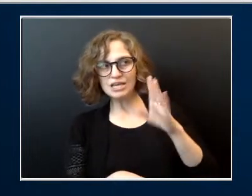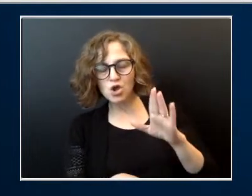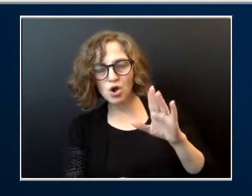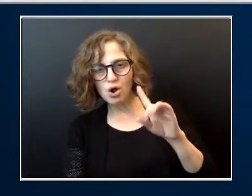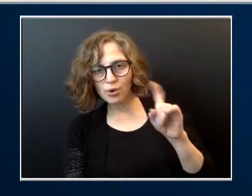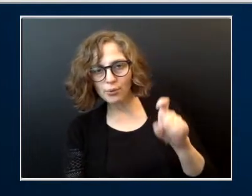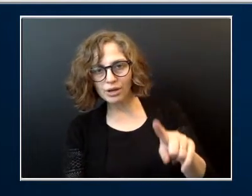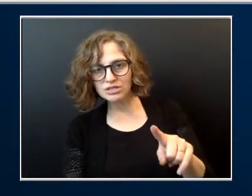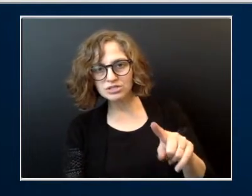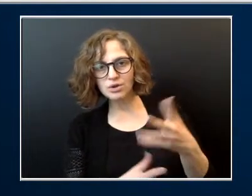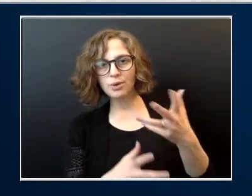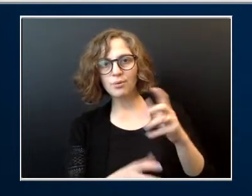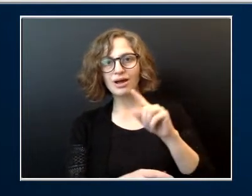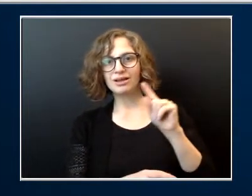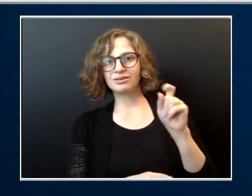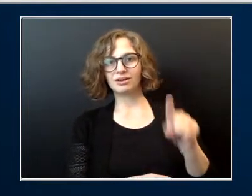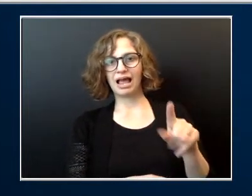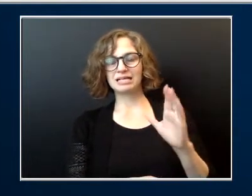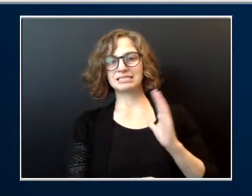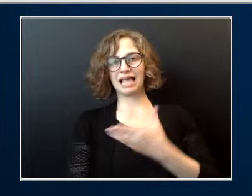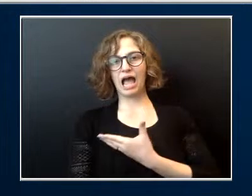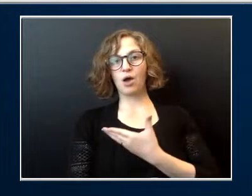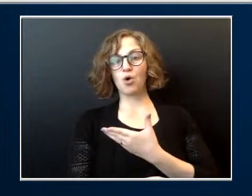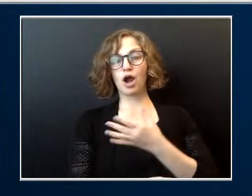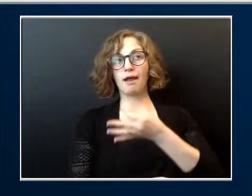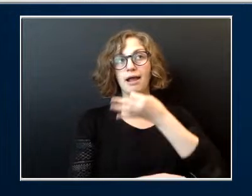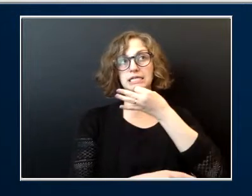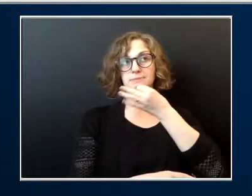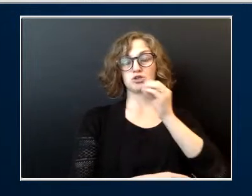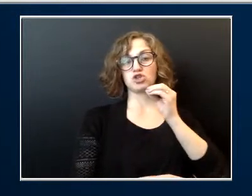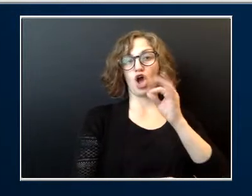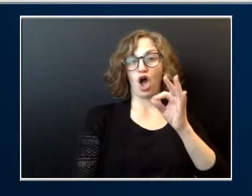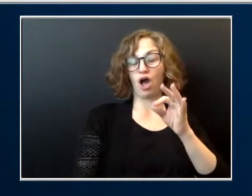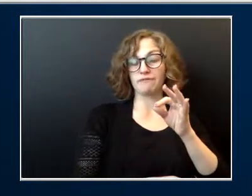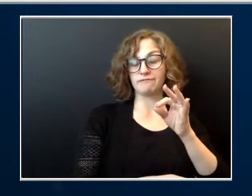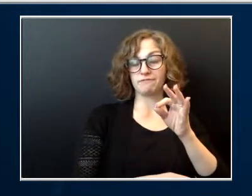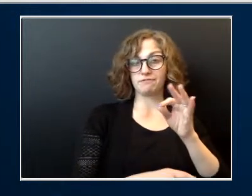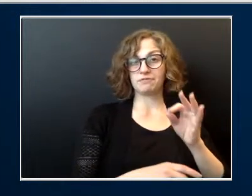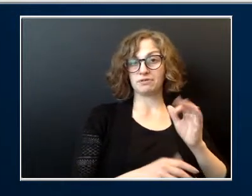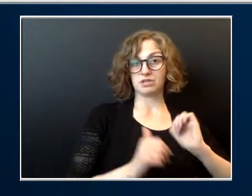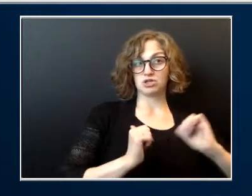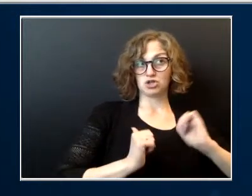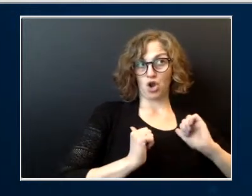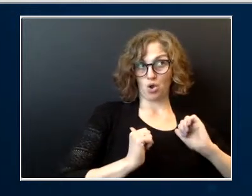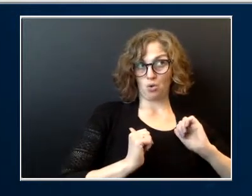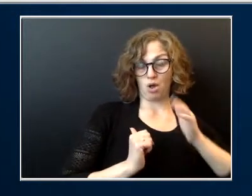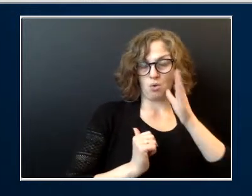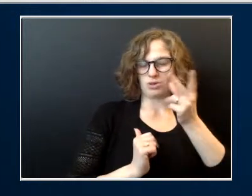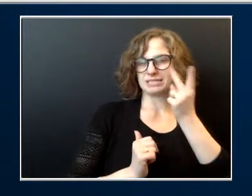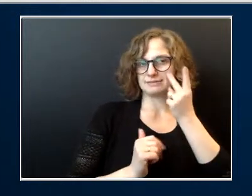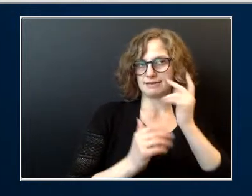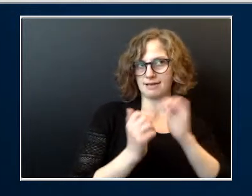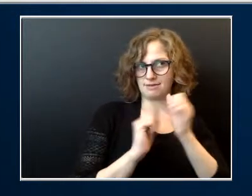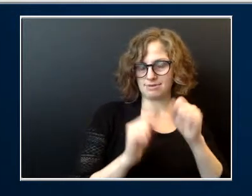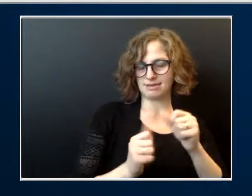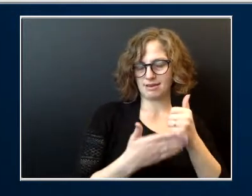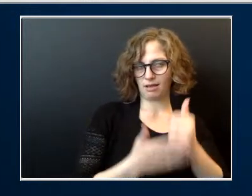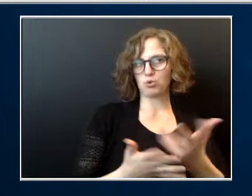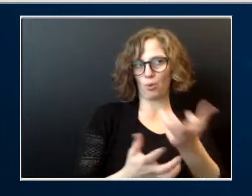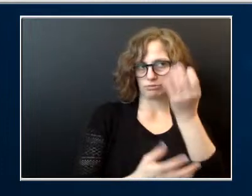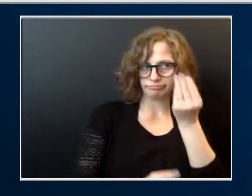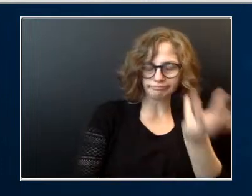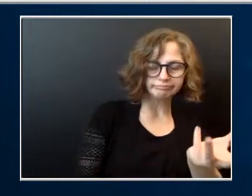our experts off air, and then we will see how we can help you. So wanted to acknowledge that. I have a question from